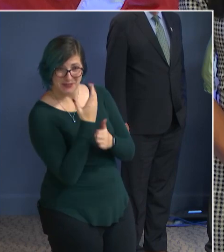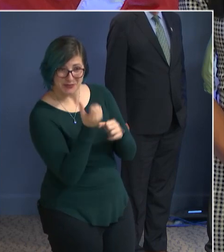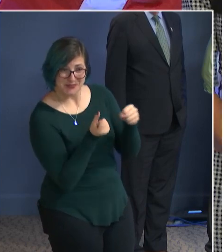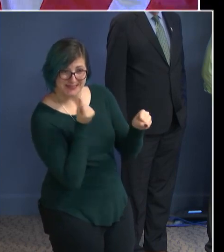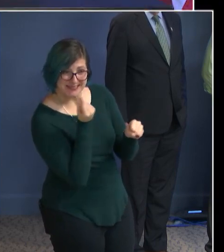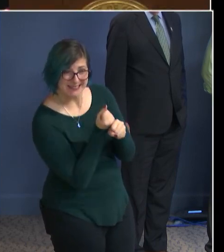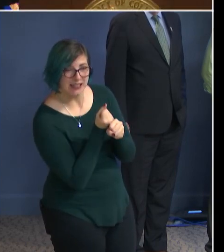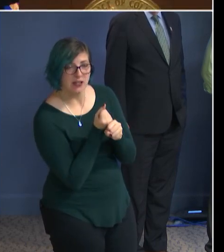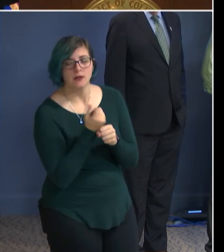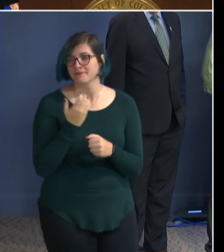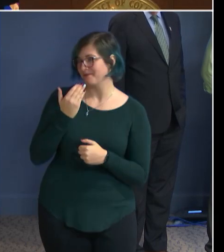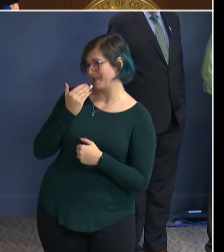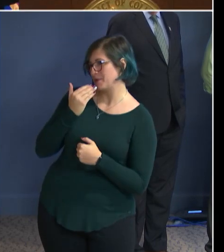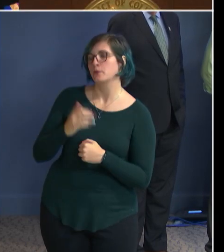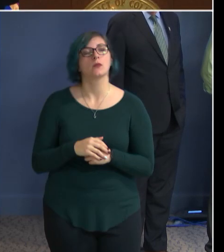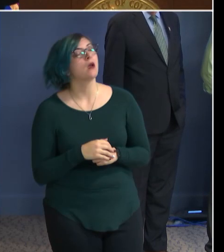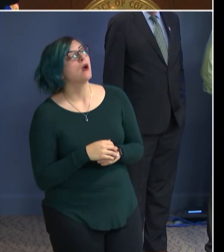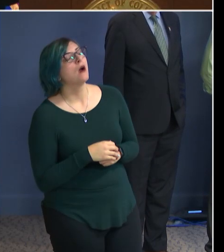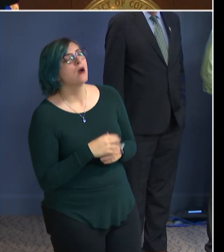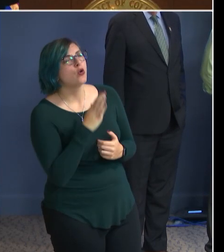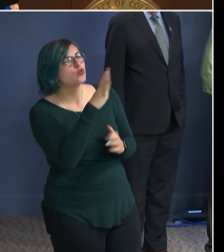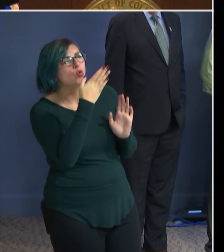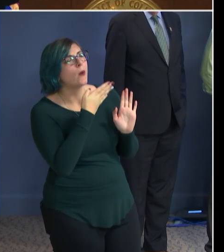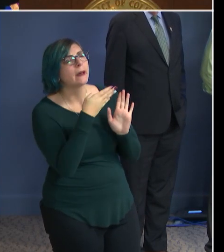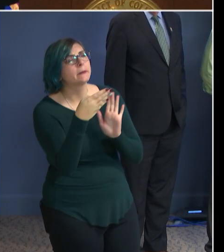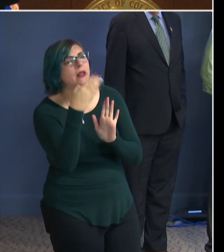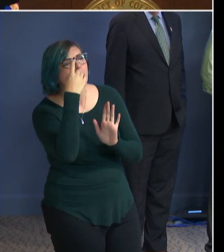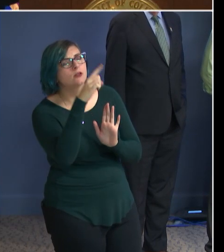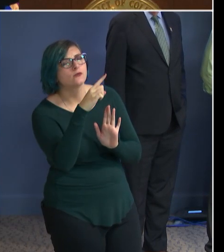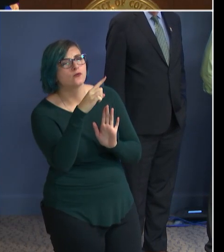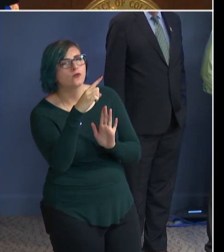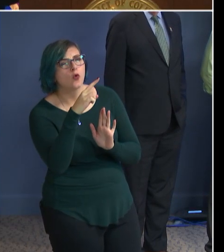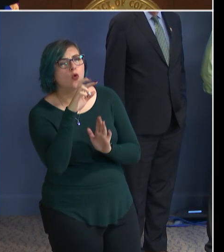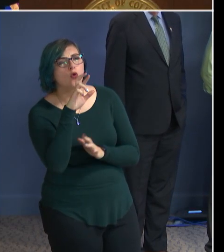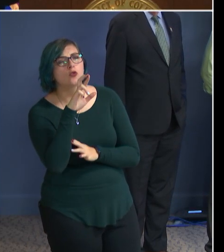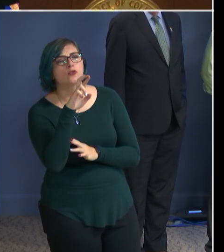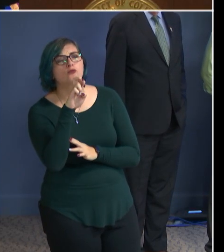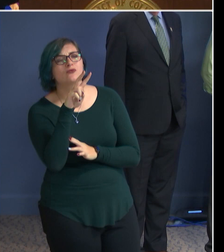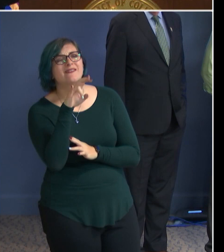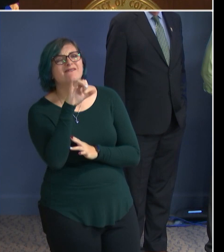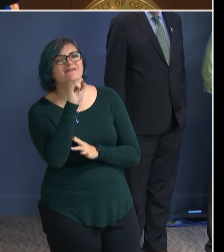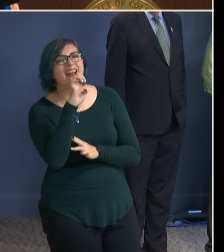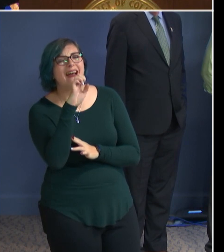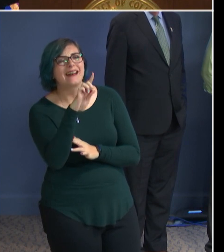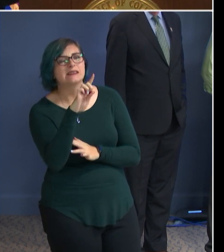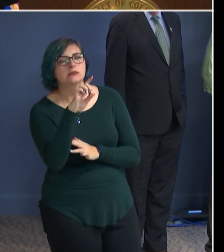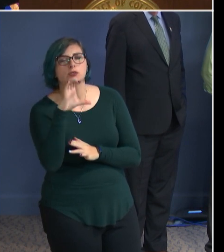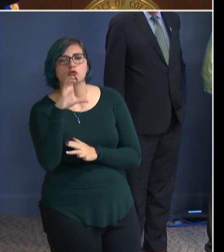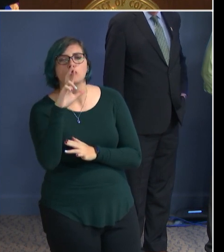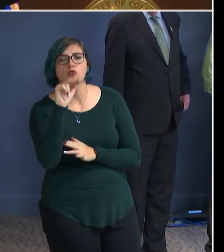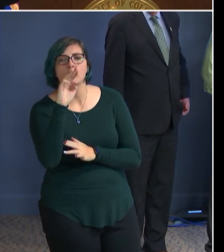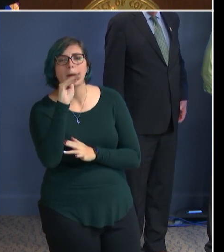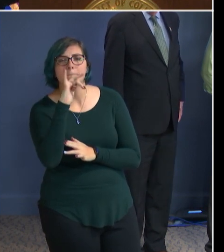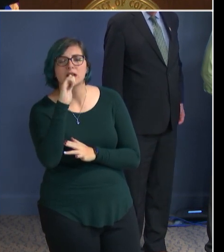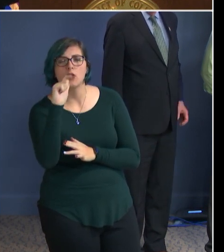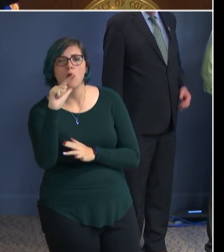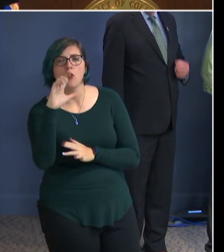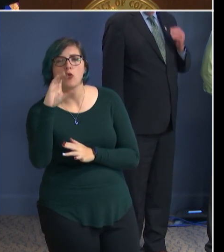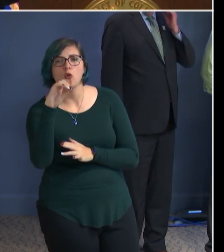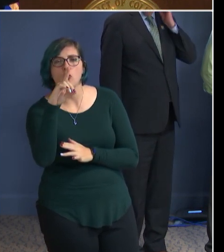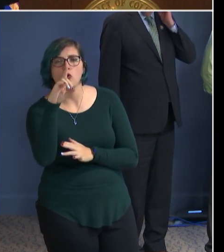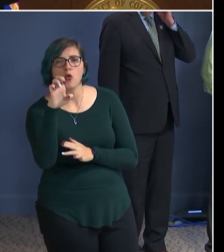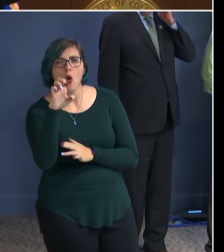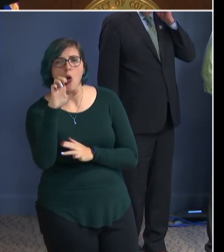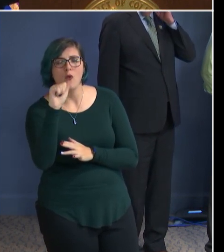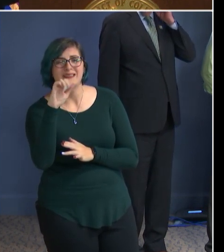Thank you. What are your plans for the revised Criminal Code Act with the deadline being tomorrow? With the